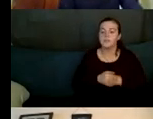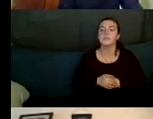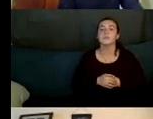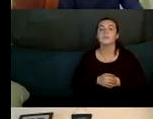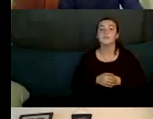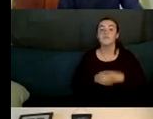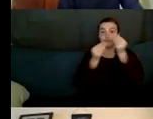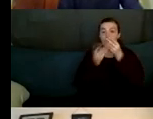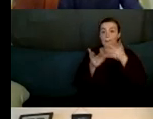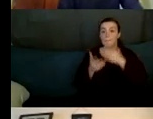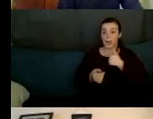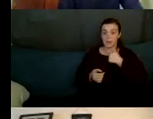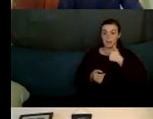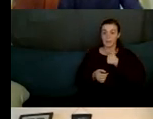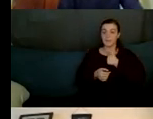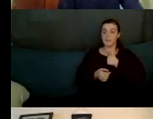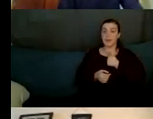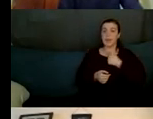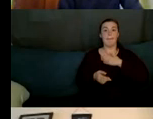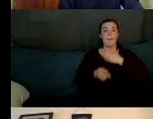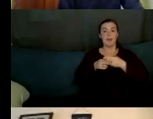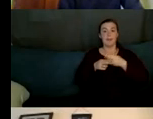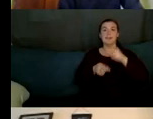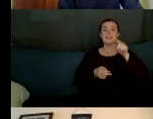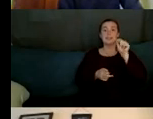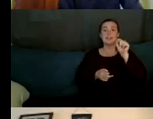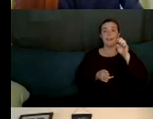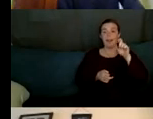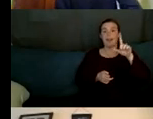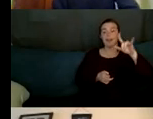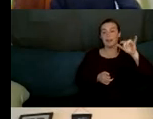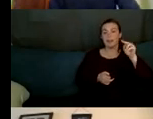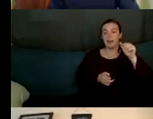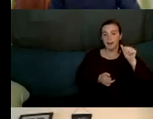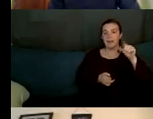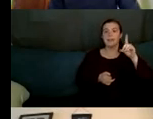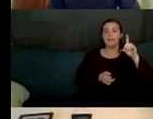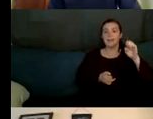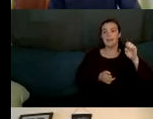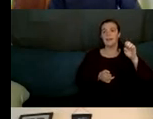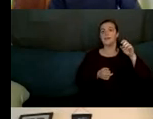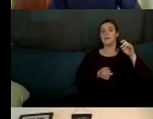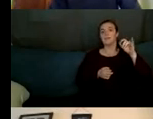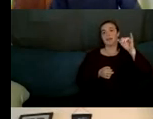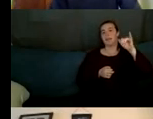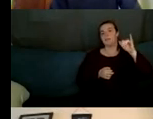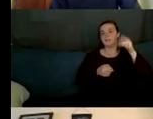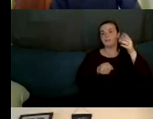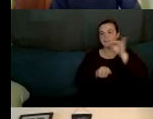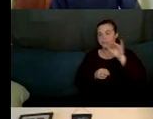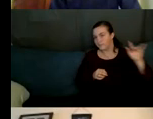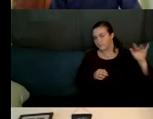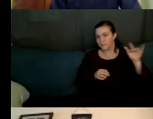about myself. My name is Talina di Giuseppe da Fiesole. I'm from the Barony of Rivenoak and the Principality of